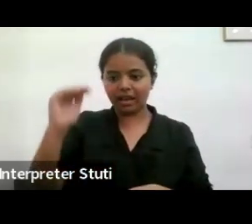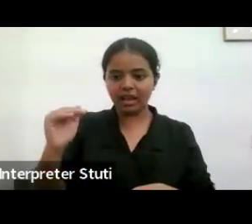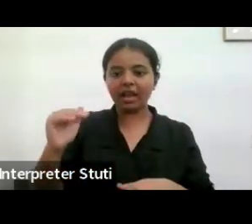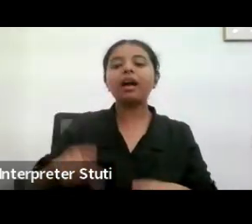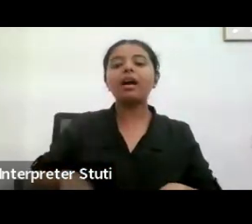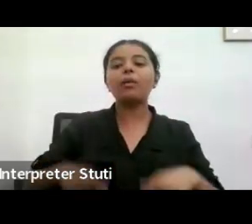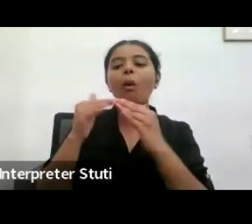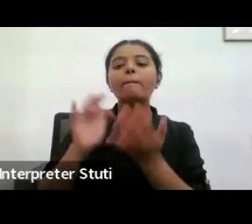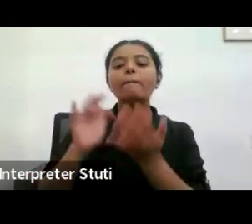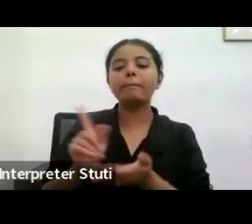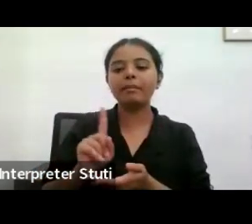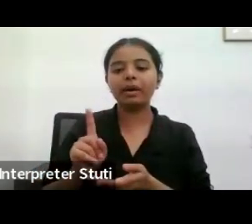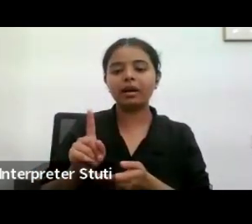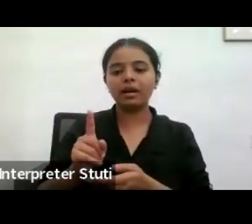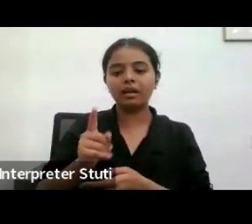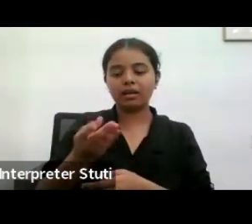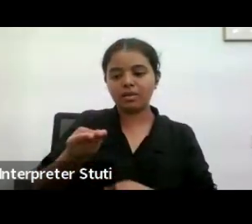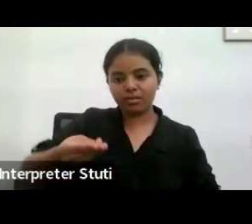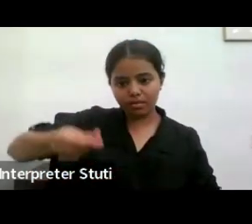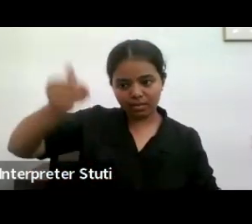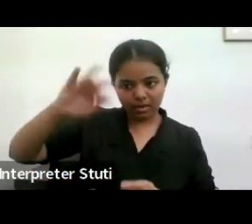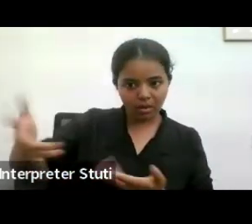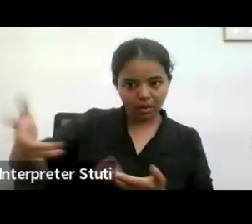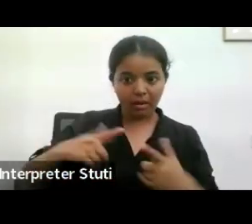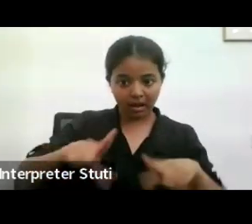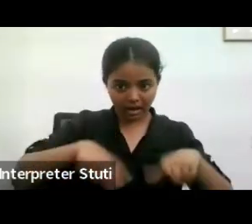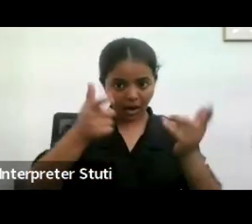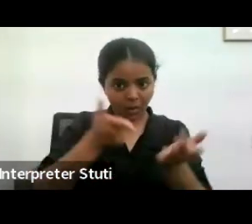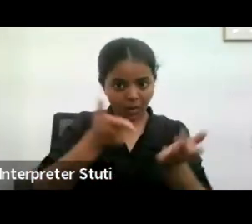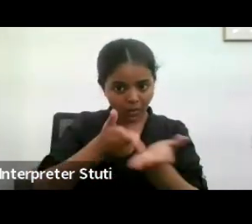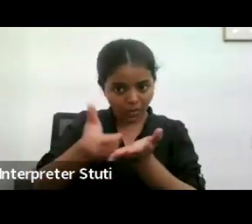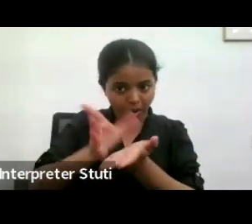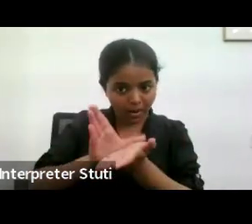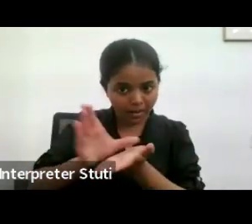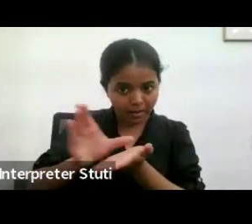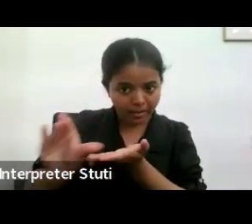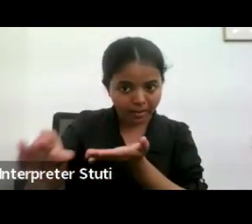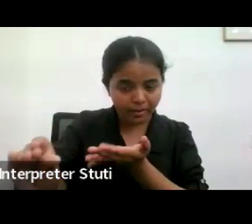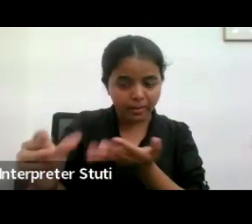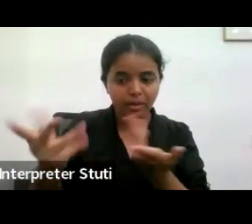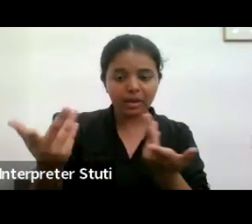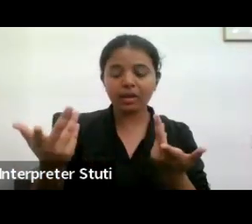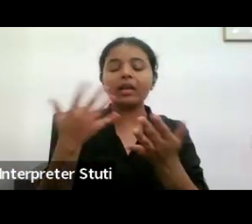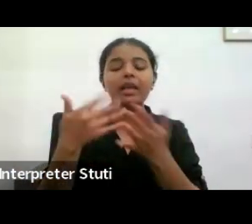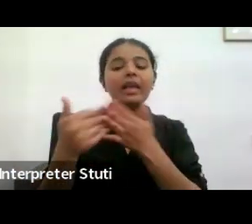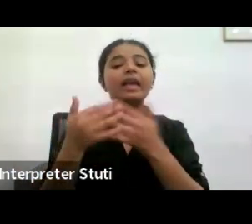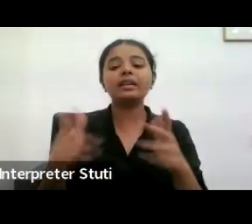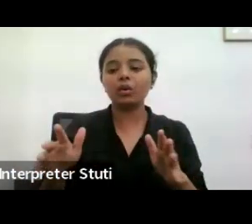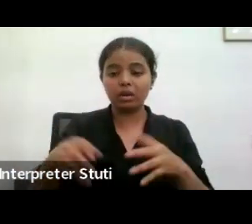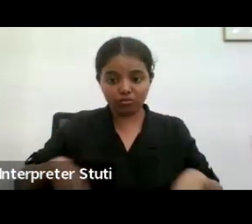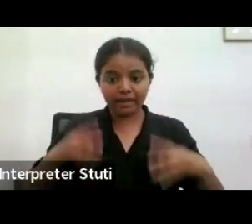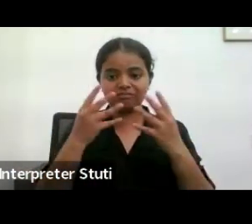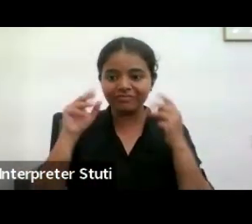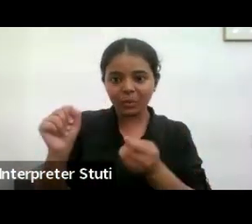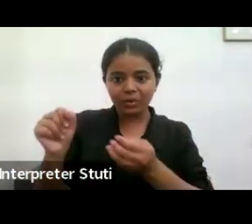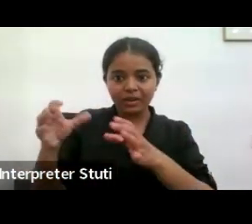she living in a forest? Is she living in an urban slum? Is she in the remote tribal community? All these